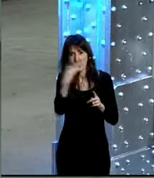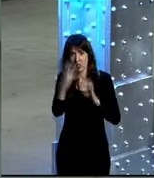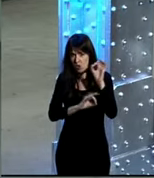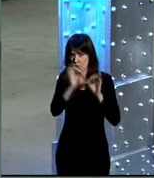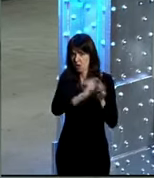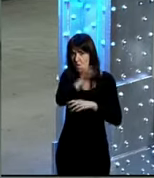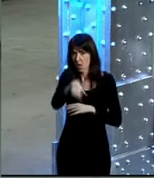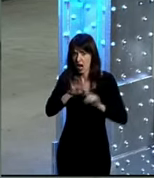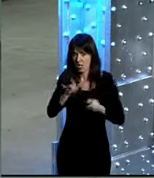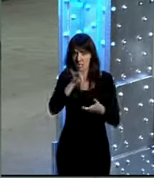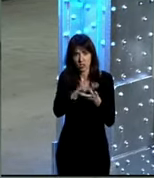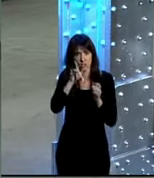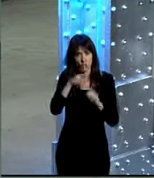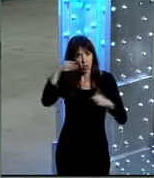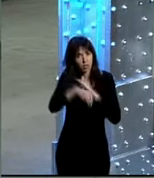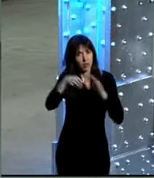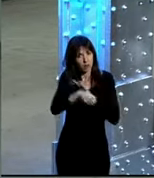about 35%.